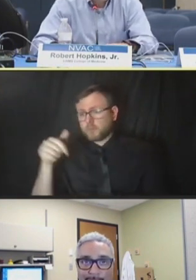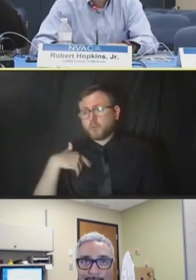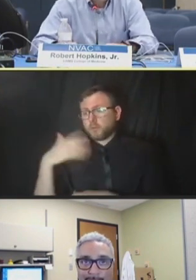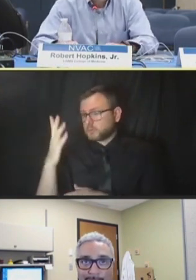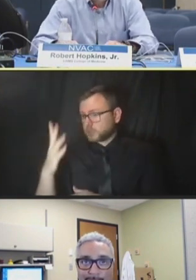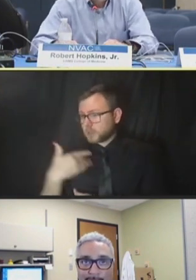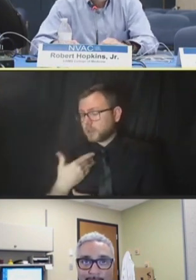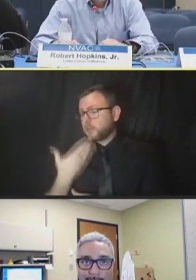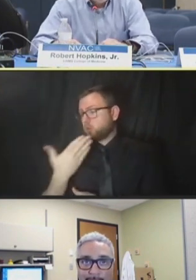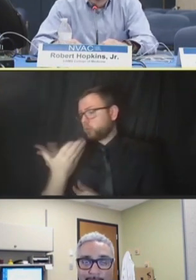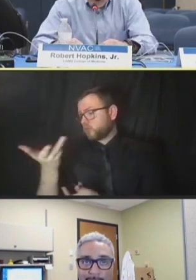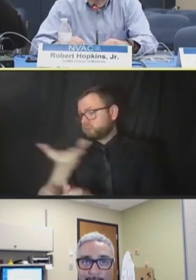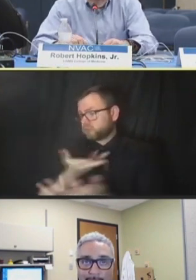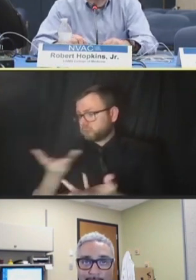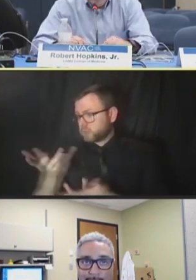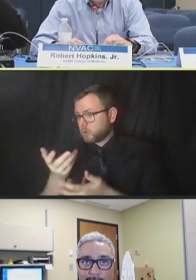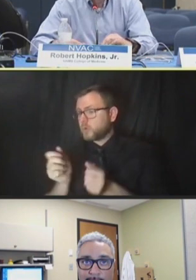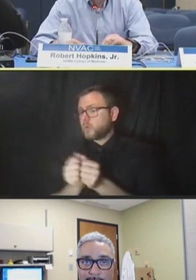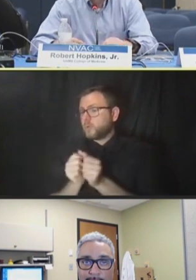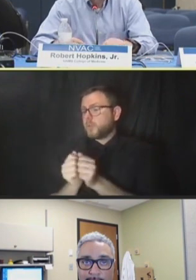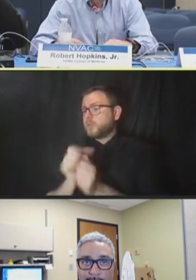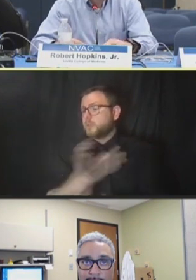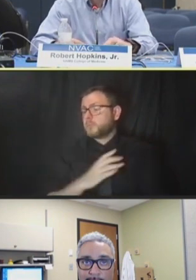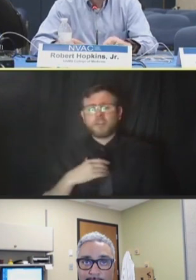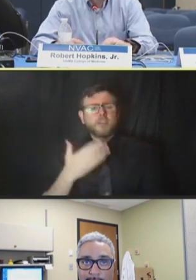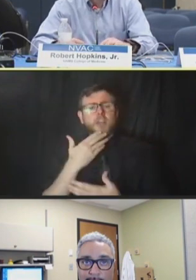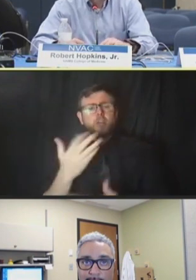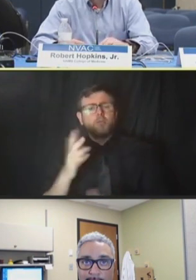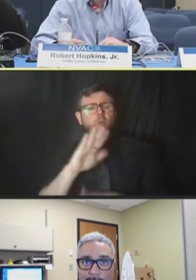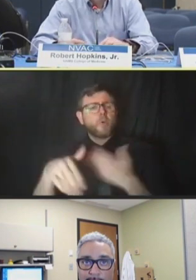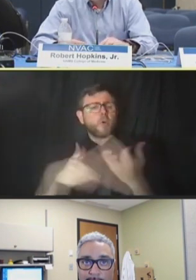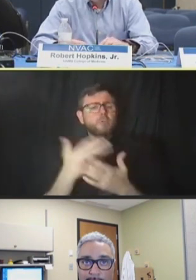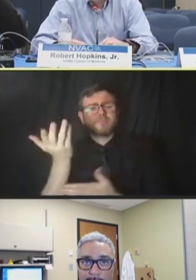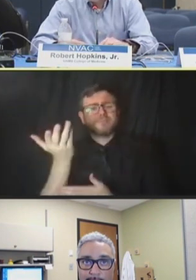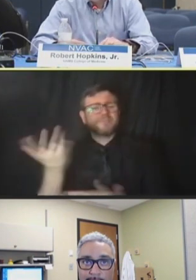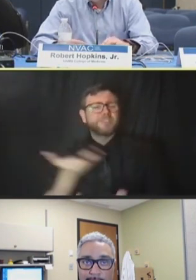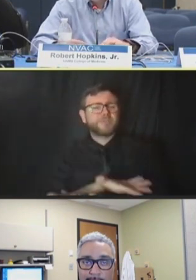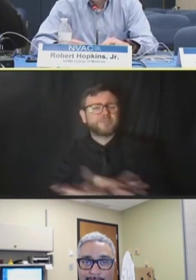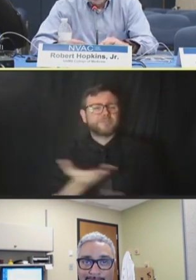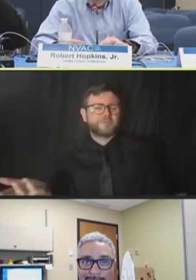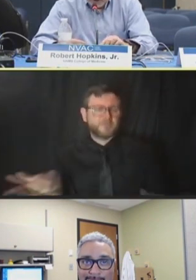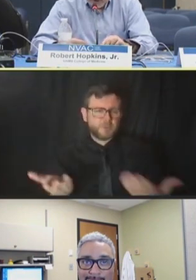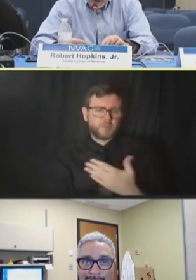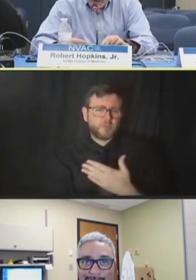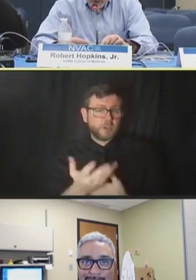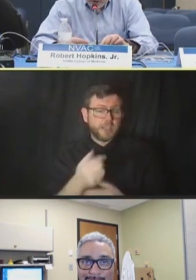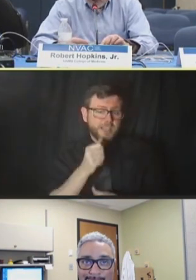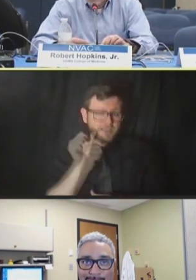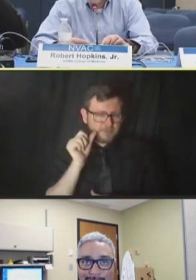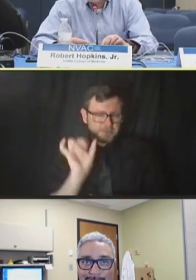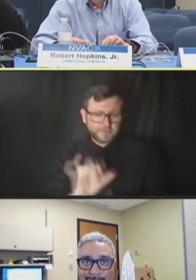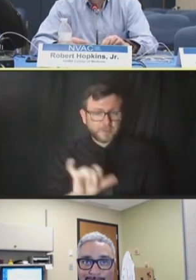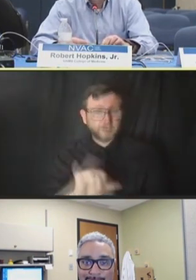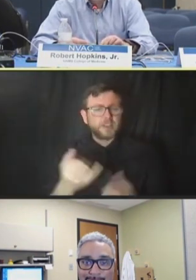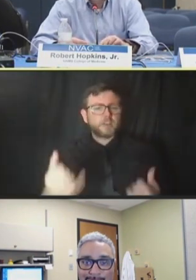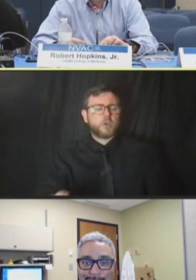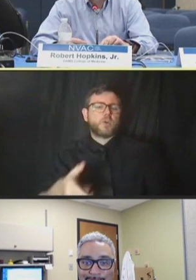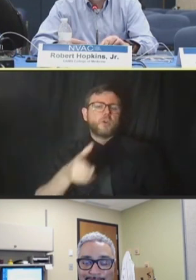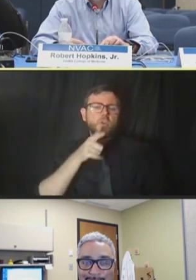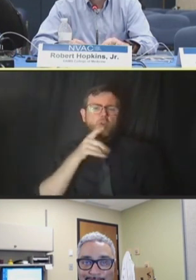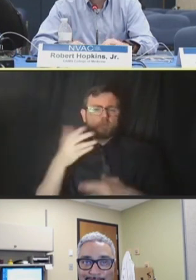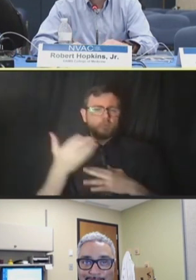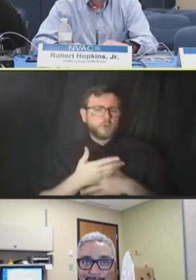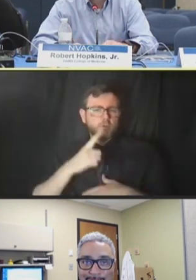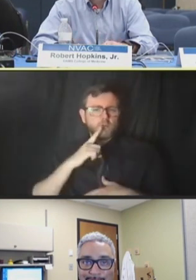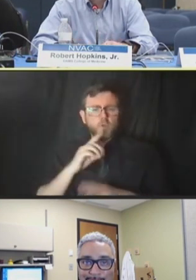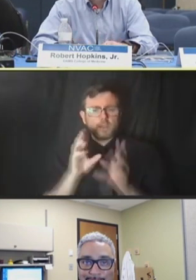committee. I want to thank all of our presenters this morning and yesterday. We've now reached the lunch break for our committee